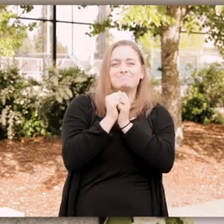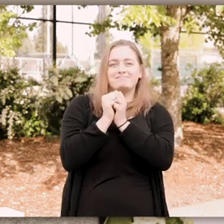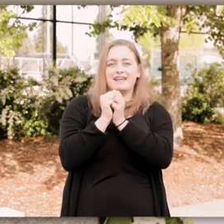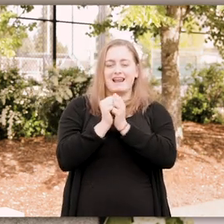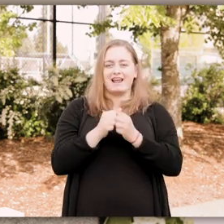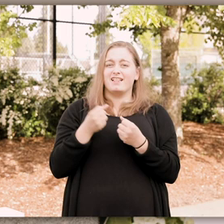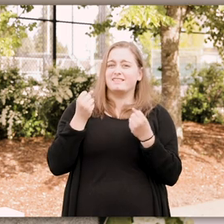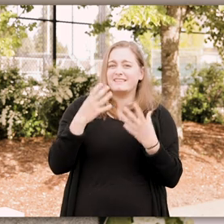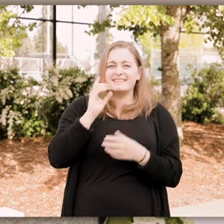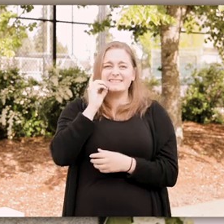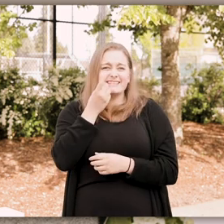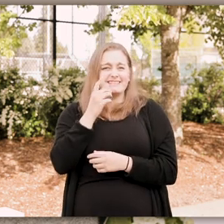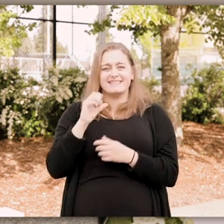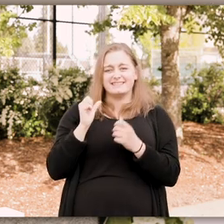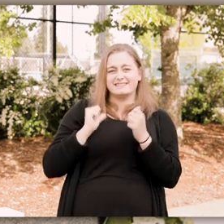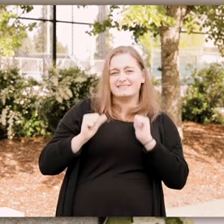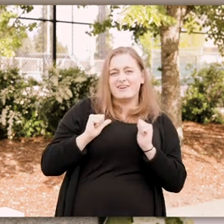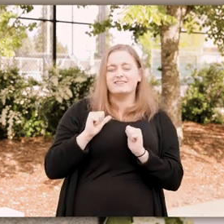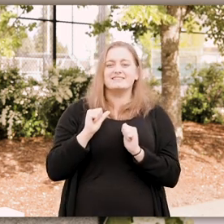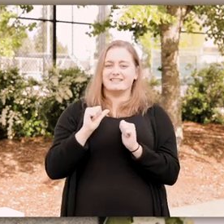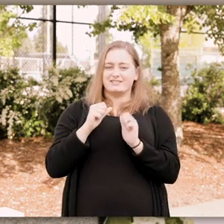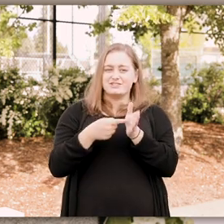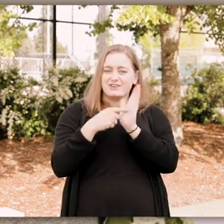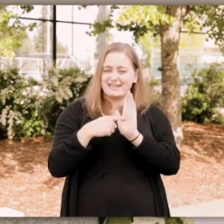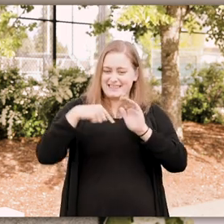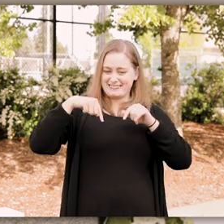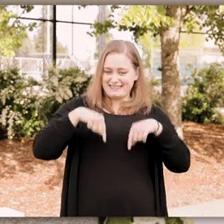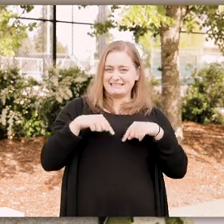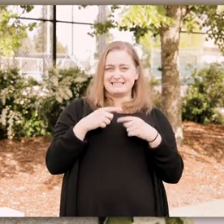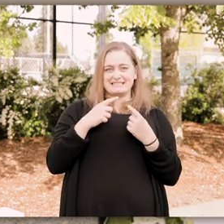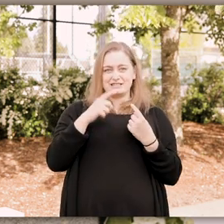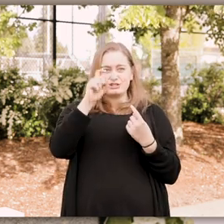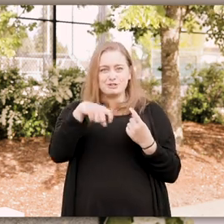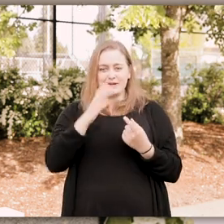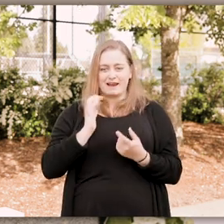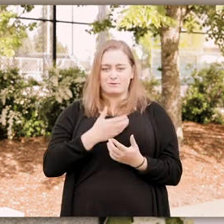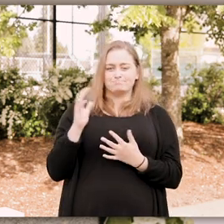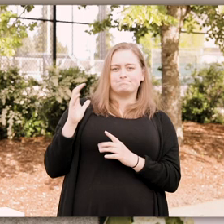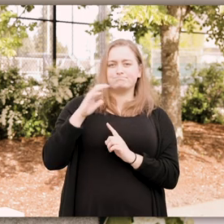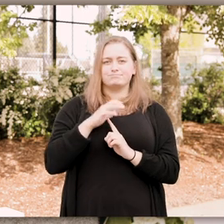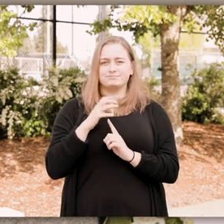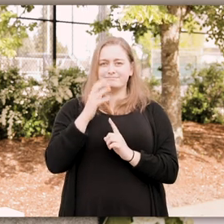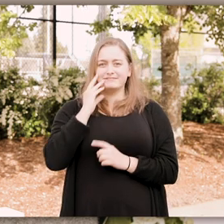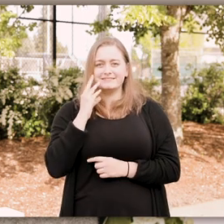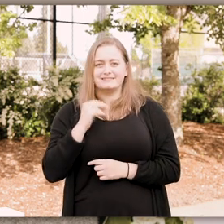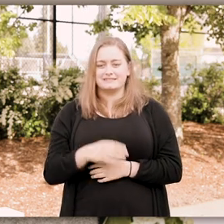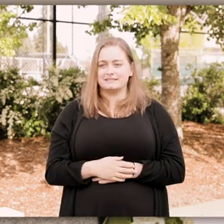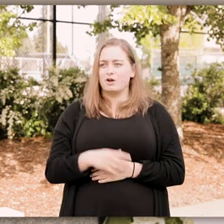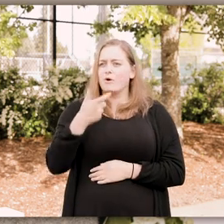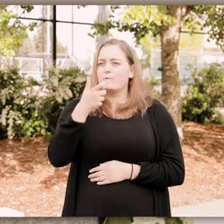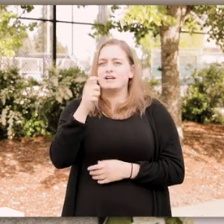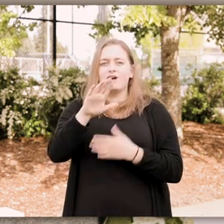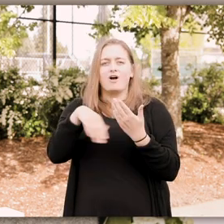going to be our peak experience. And then we all watched in awe as every class before us did their hair, found the perfect